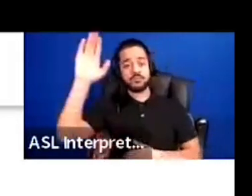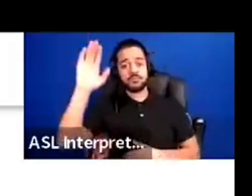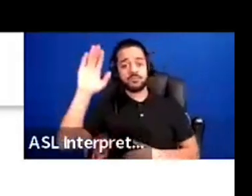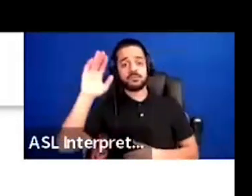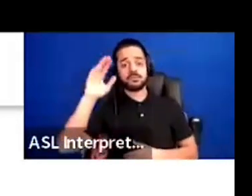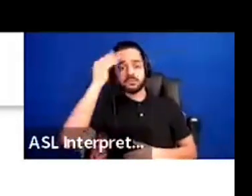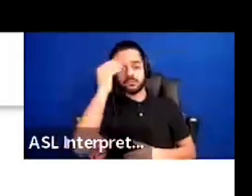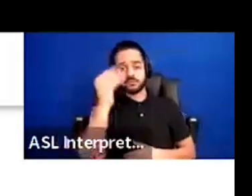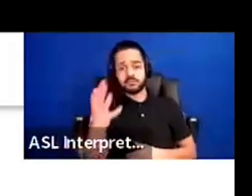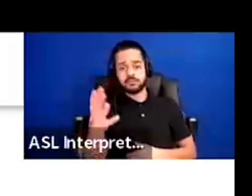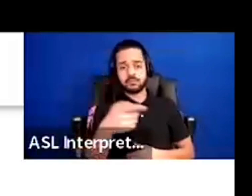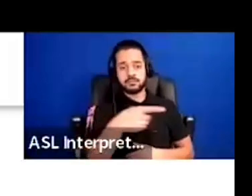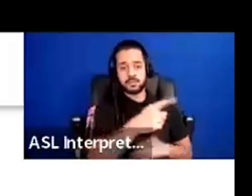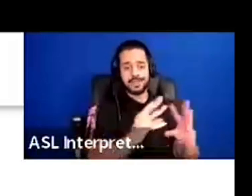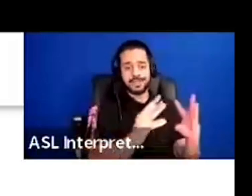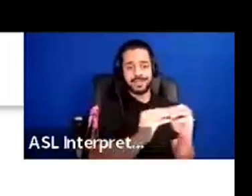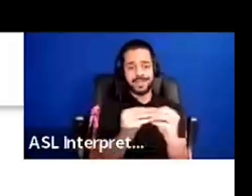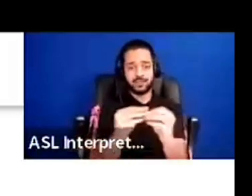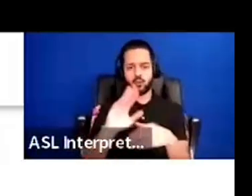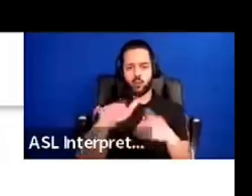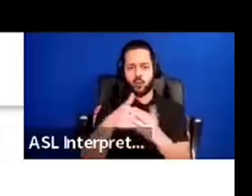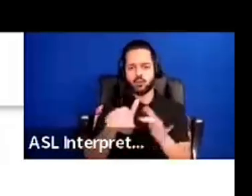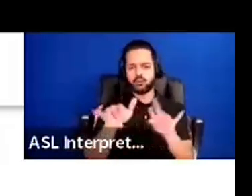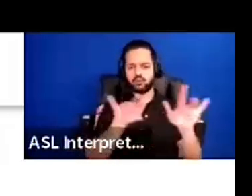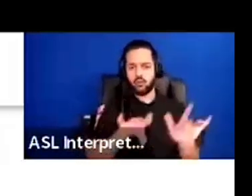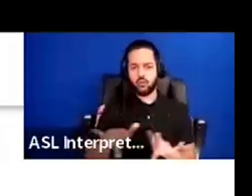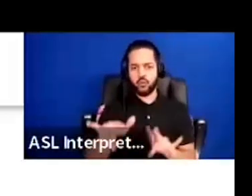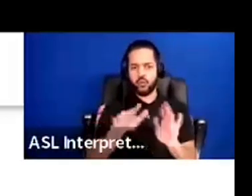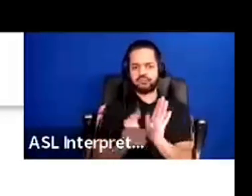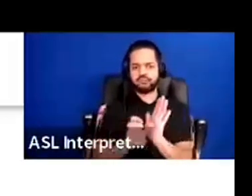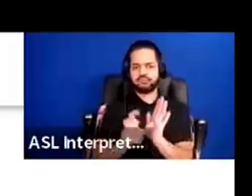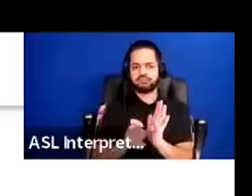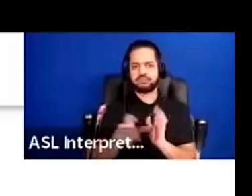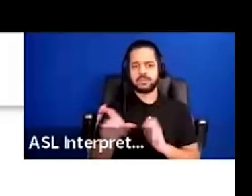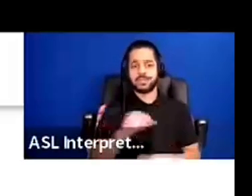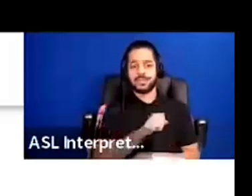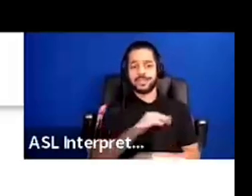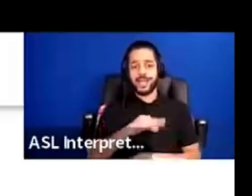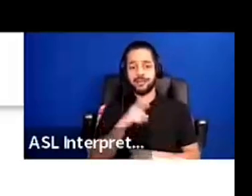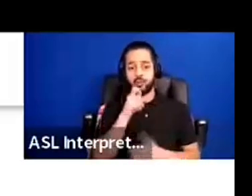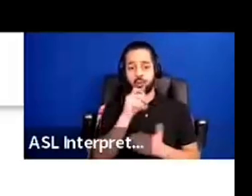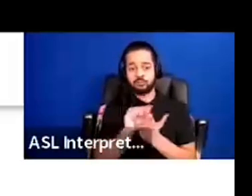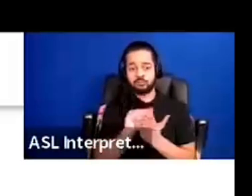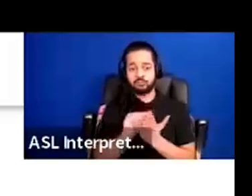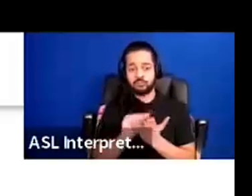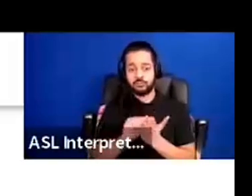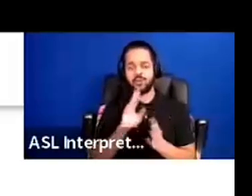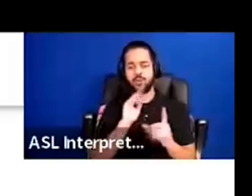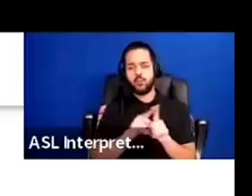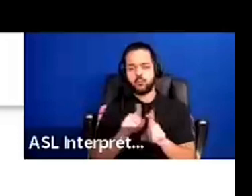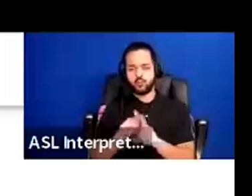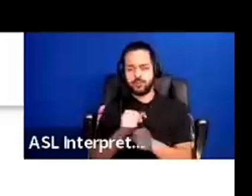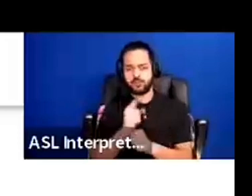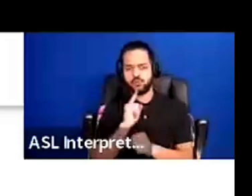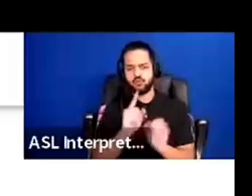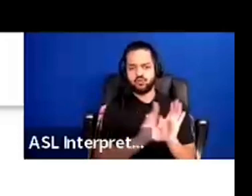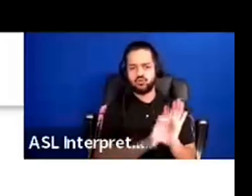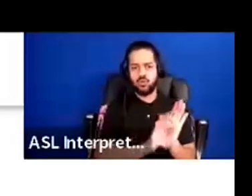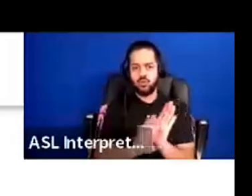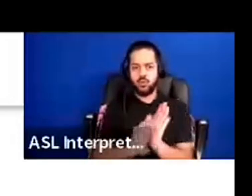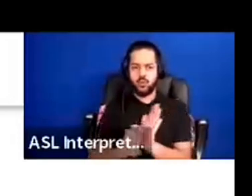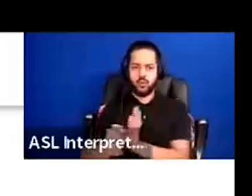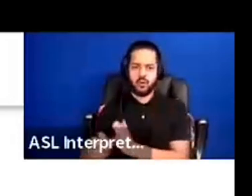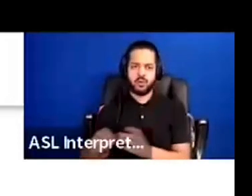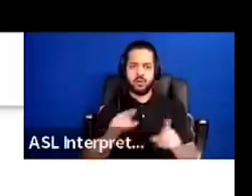those breakout sessions will be recorded. The MSDE staff who is functioning as a note taker will also record. We're